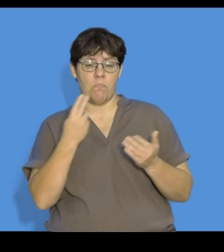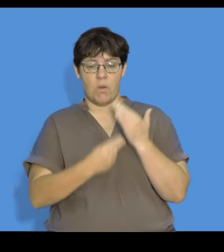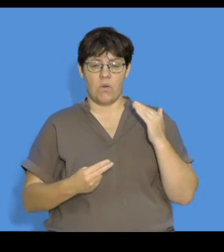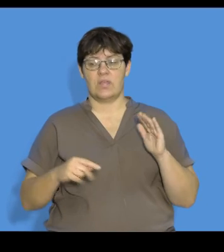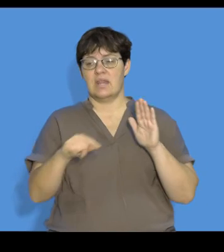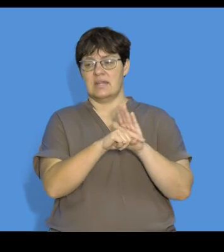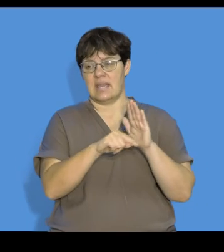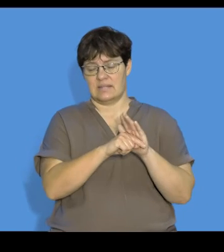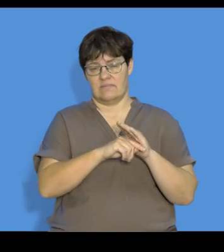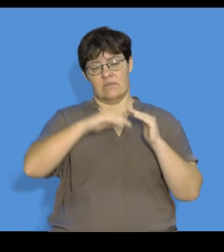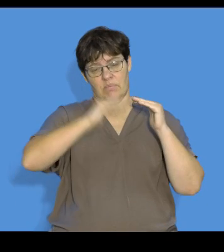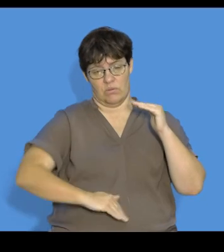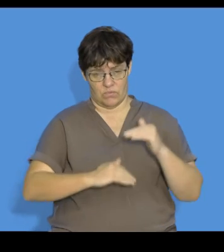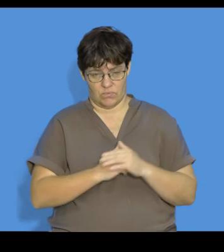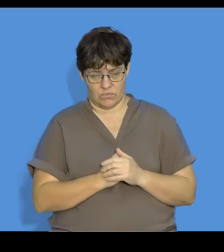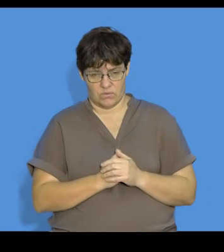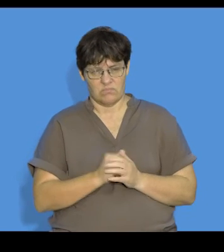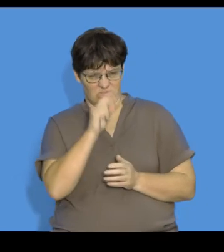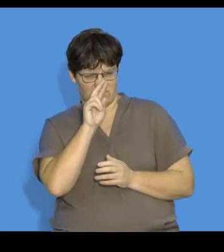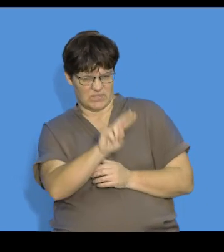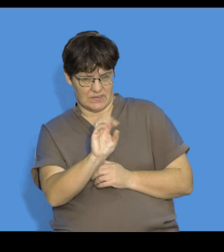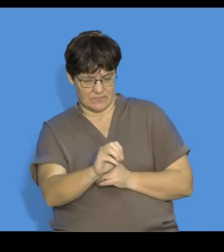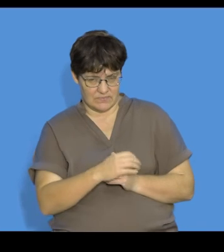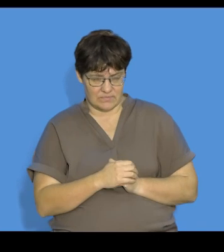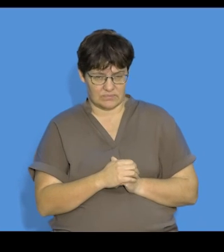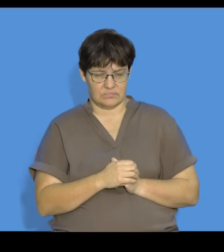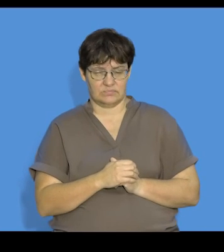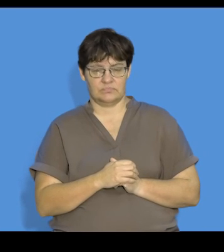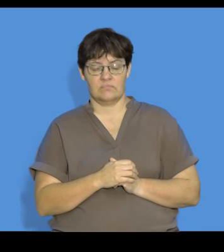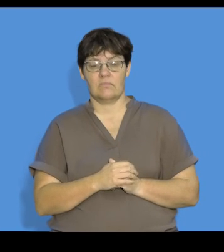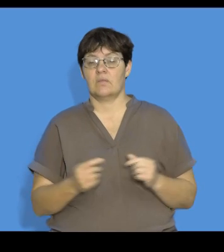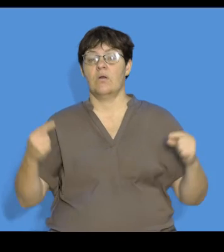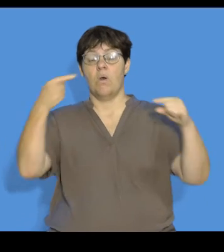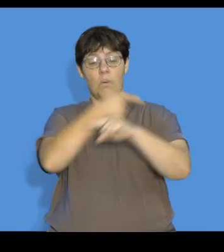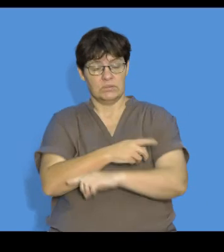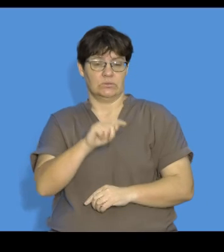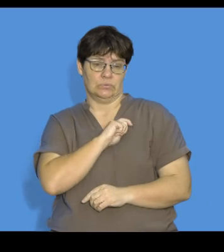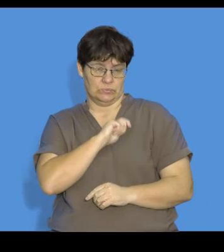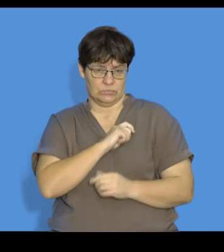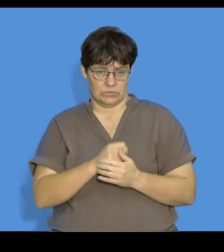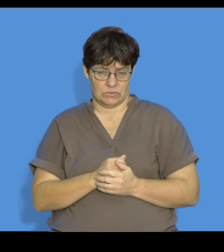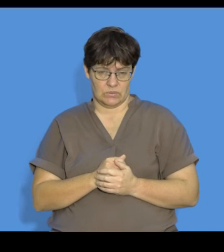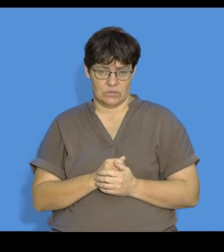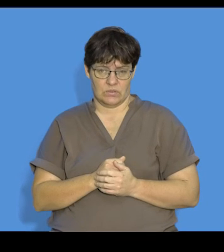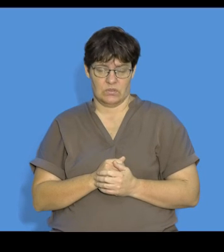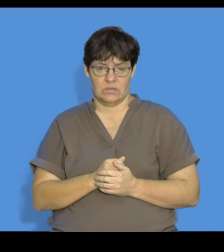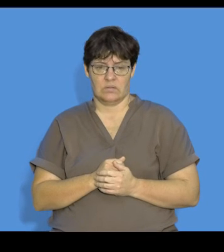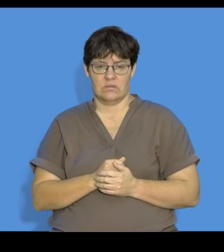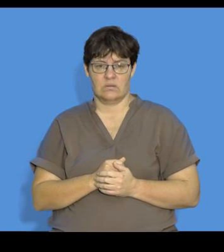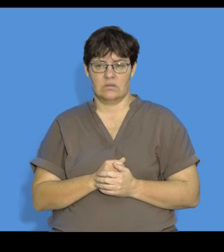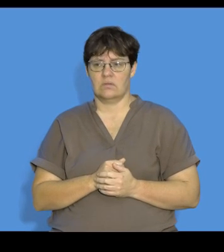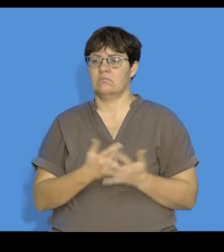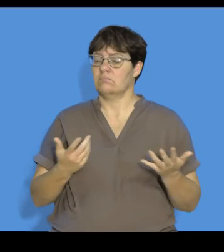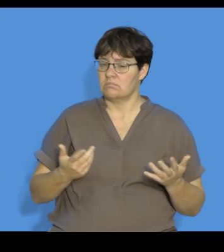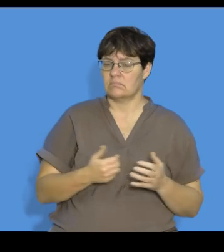or they are both negative and below, as you can see there. The opposite will be true, and then